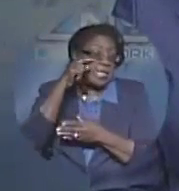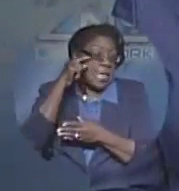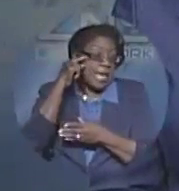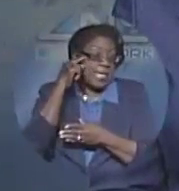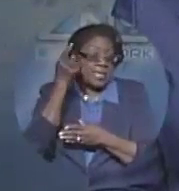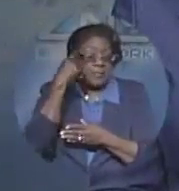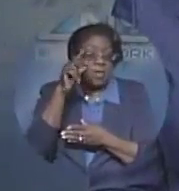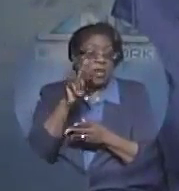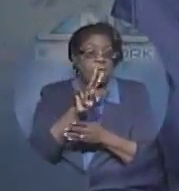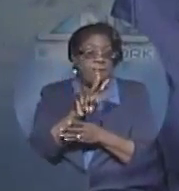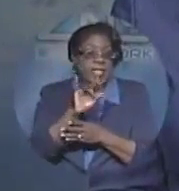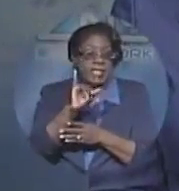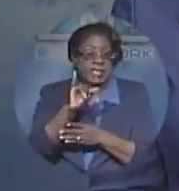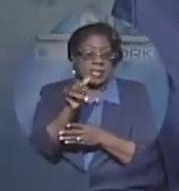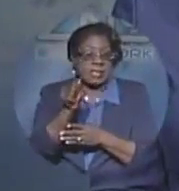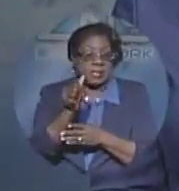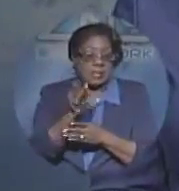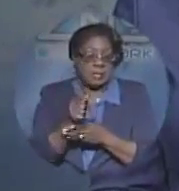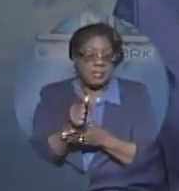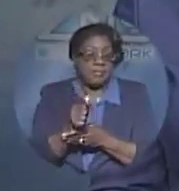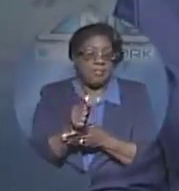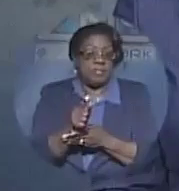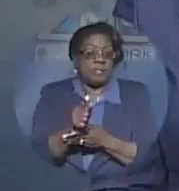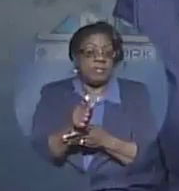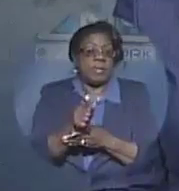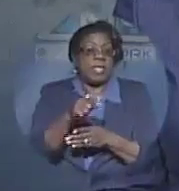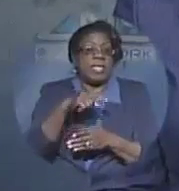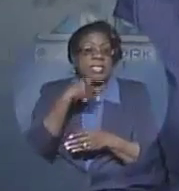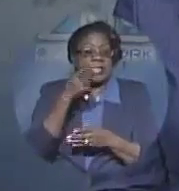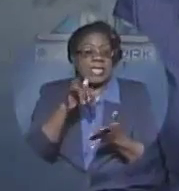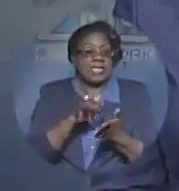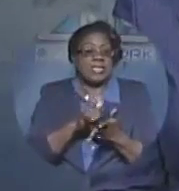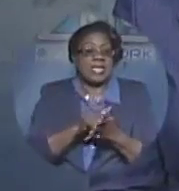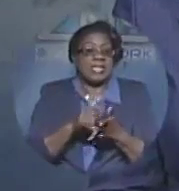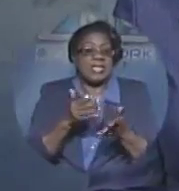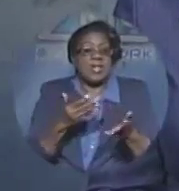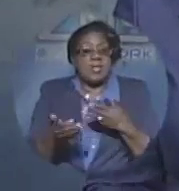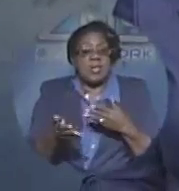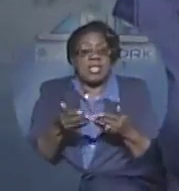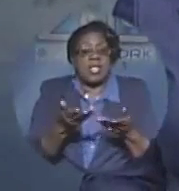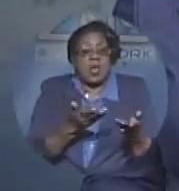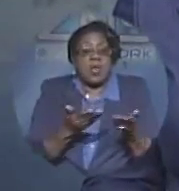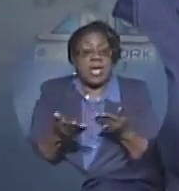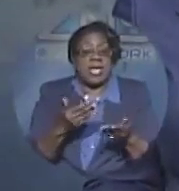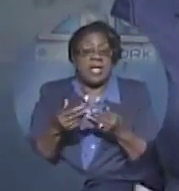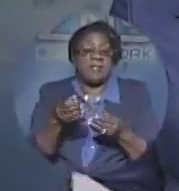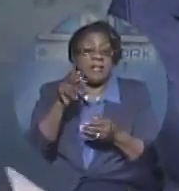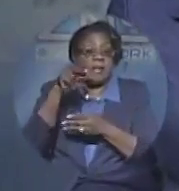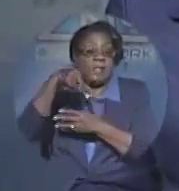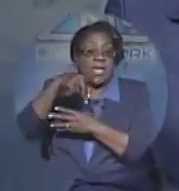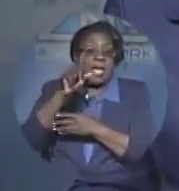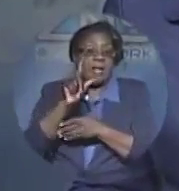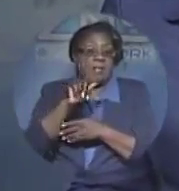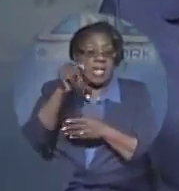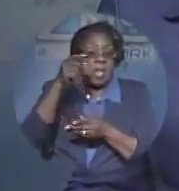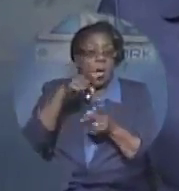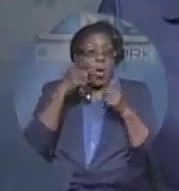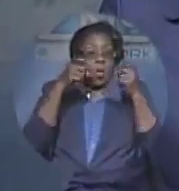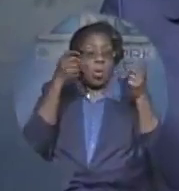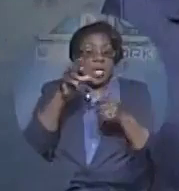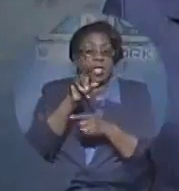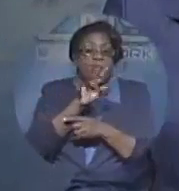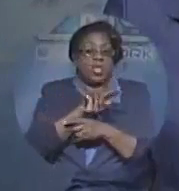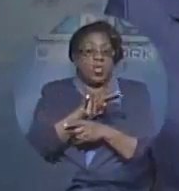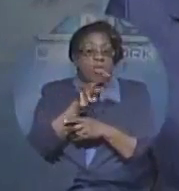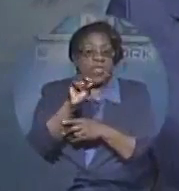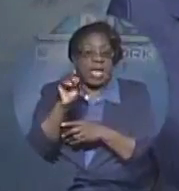PLP winning the 2007 election as long as it didn't reappoint Mitchell as foreign affairs minister. Now, the